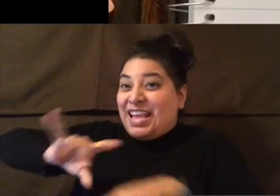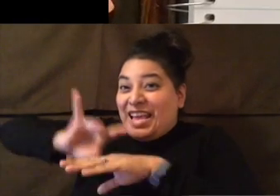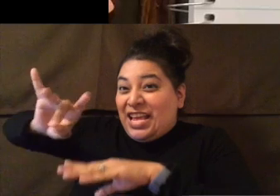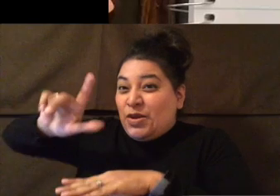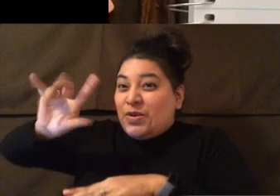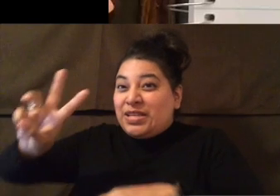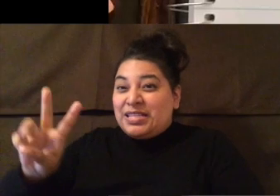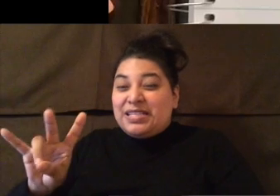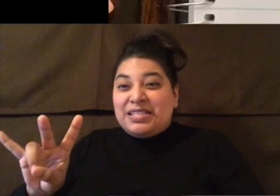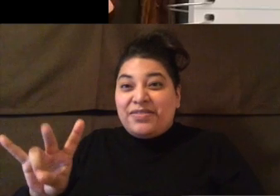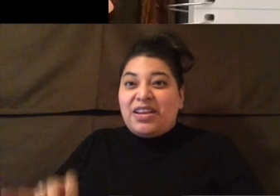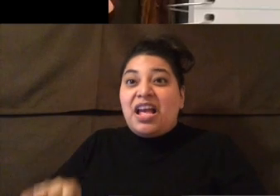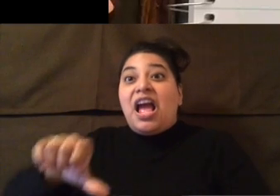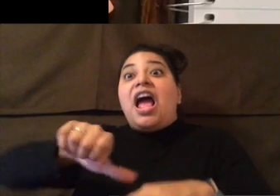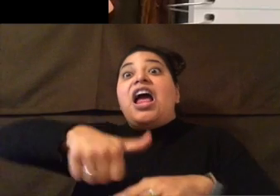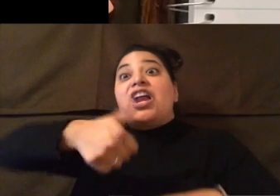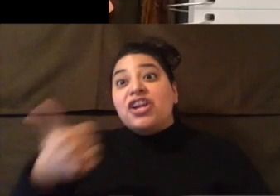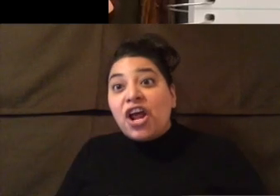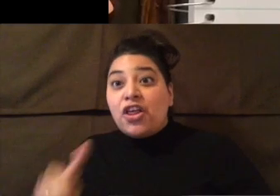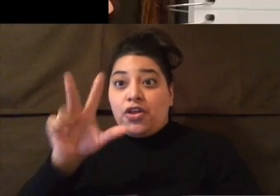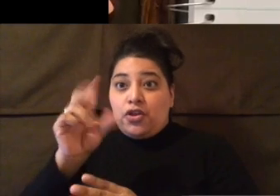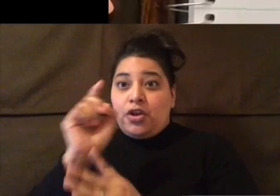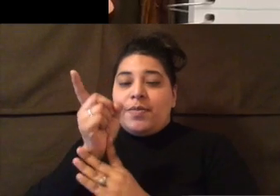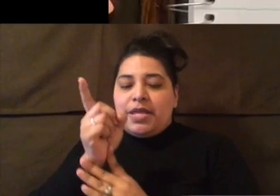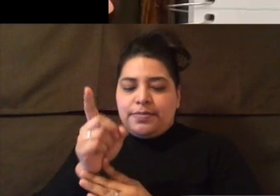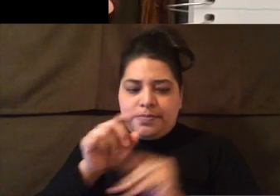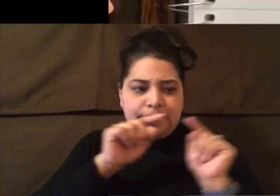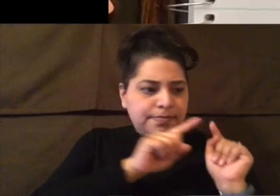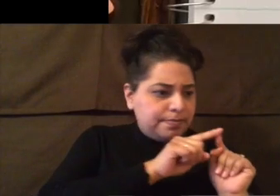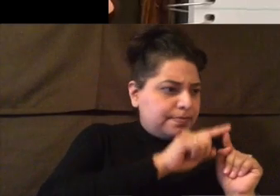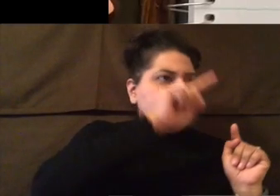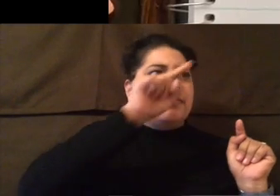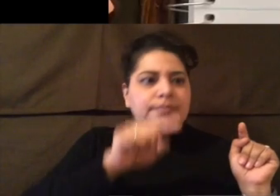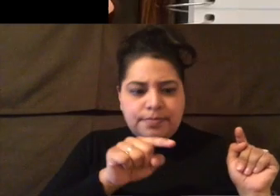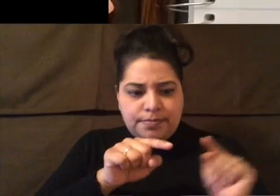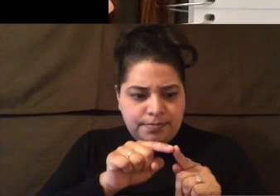8:27. Let's do another 30 minutes.